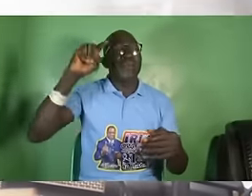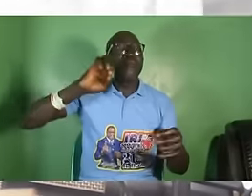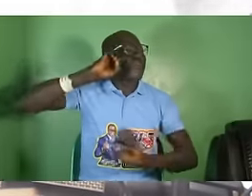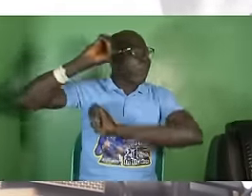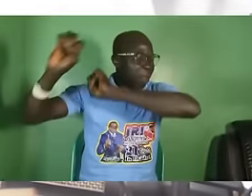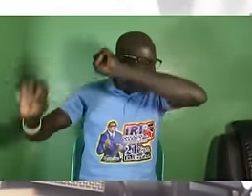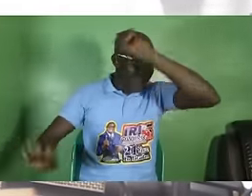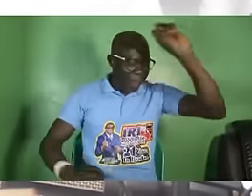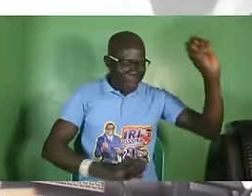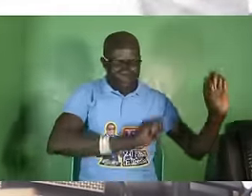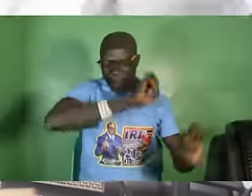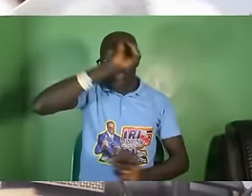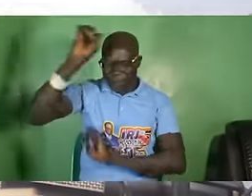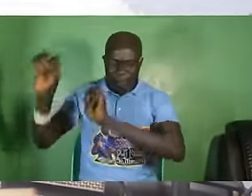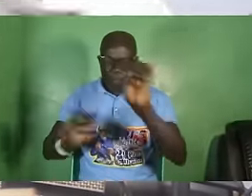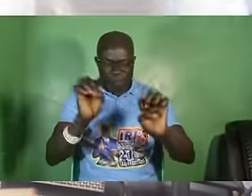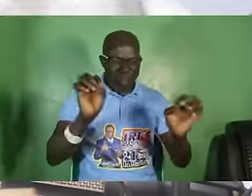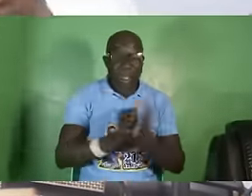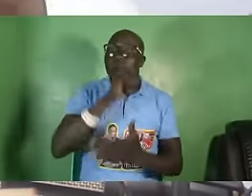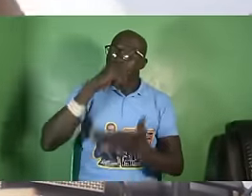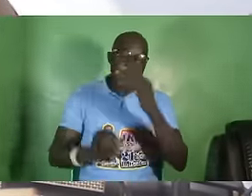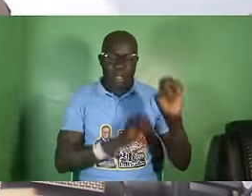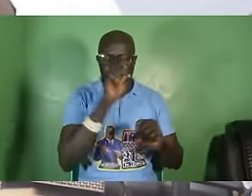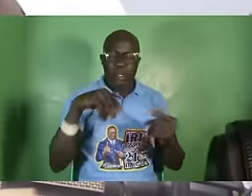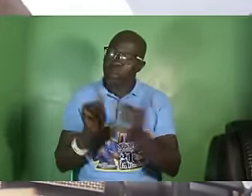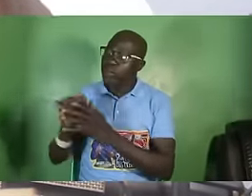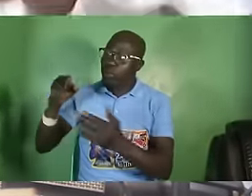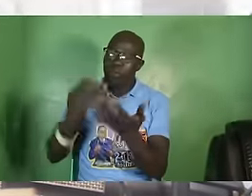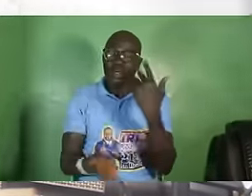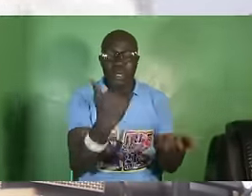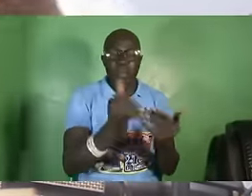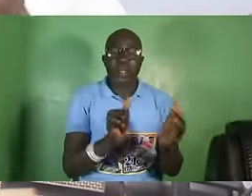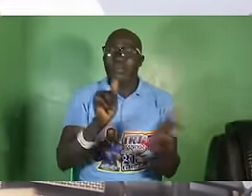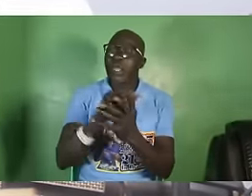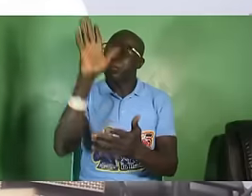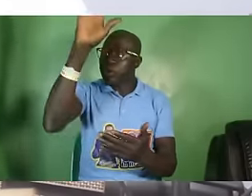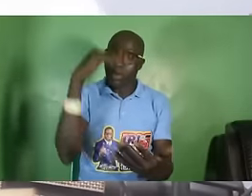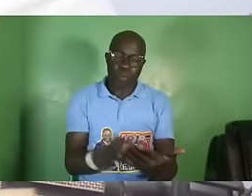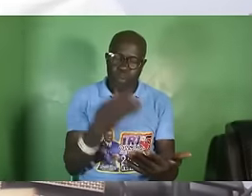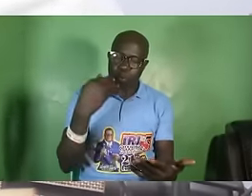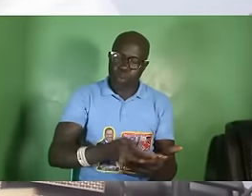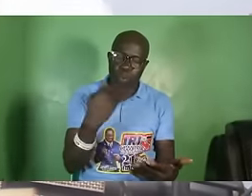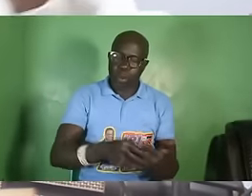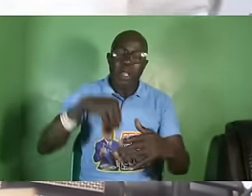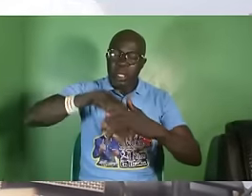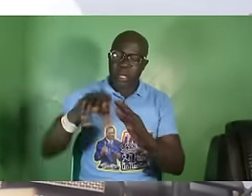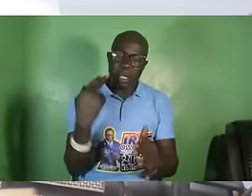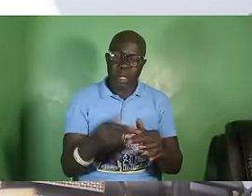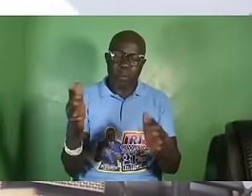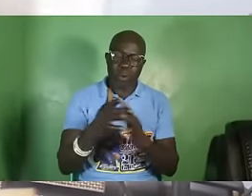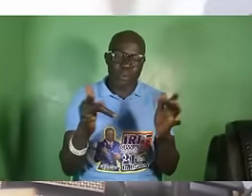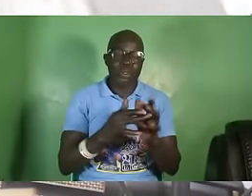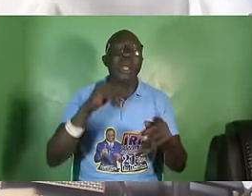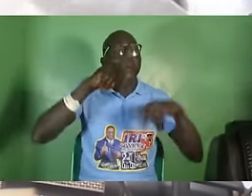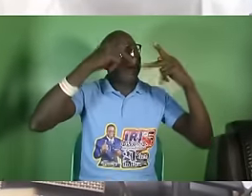forever. Oh, this shit to fall. It's like. Oh, into the funeral. Well, the only thing you guys are for. Oh, look, you know what? Is that money? And Dilaba. In the name of